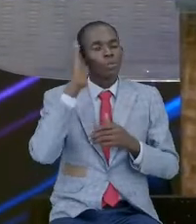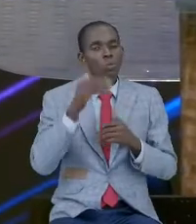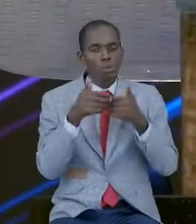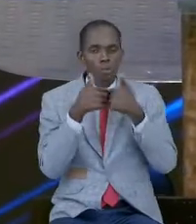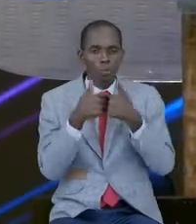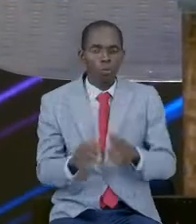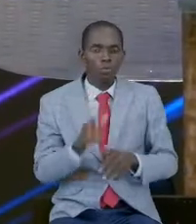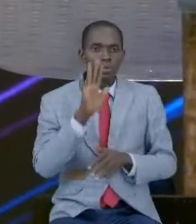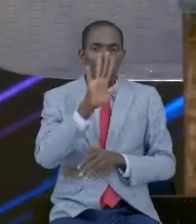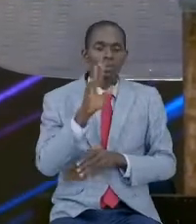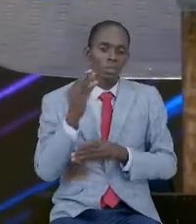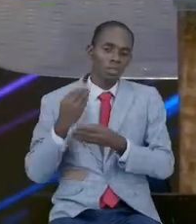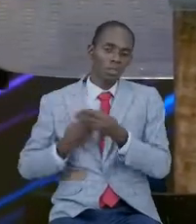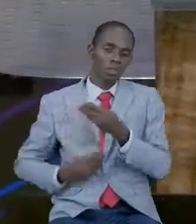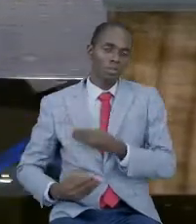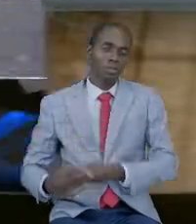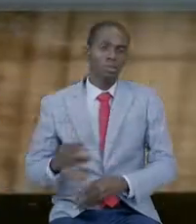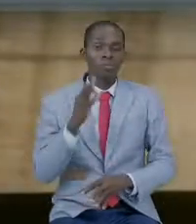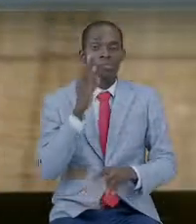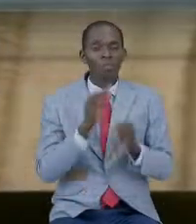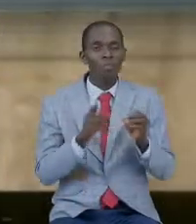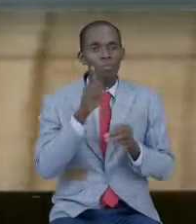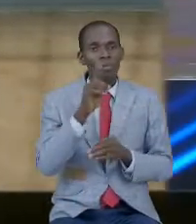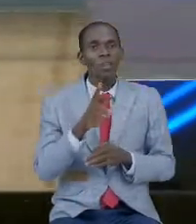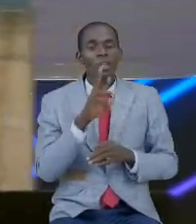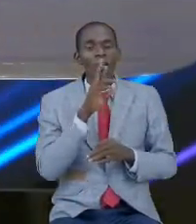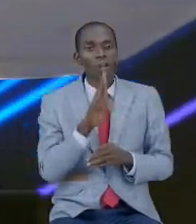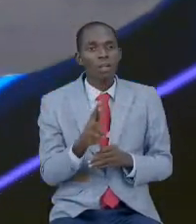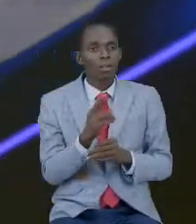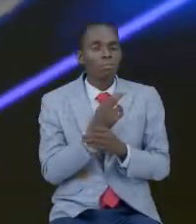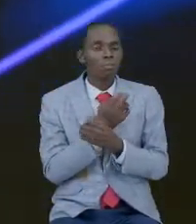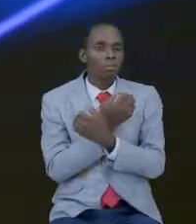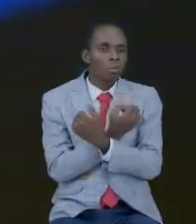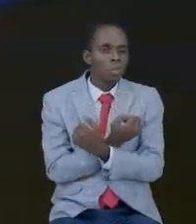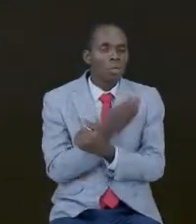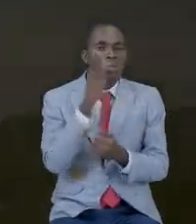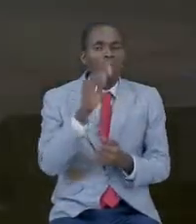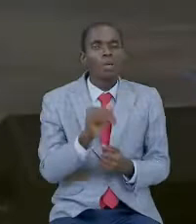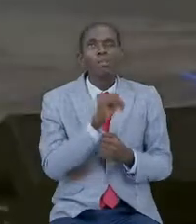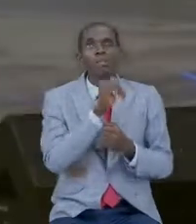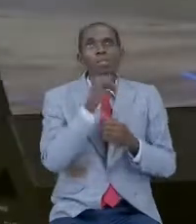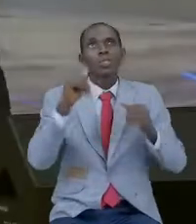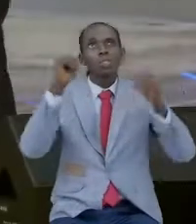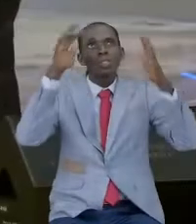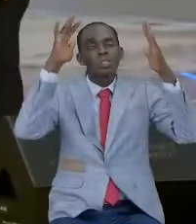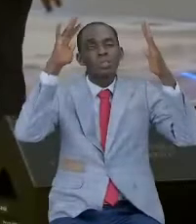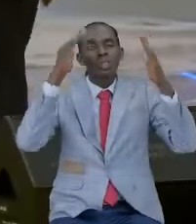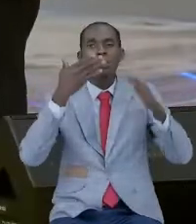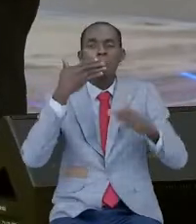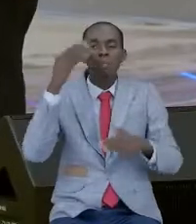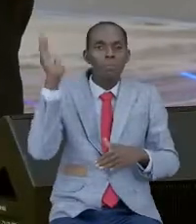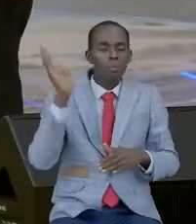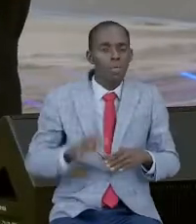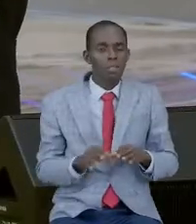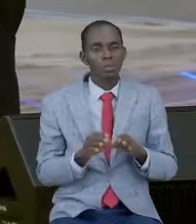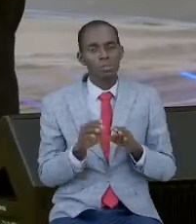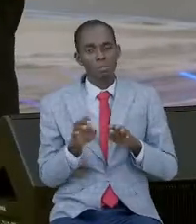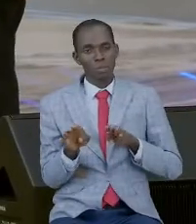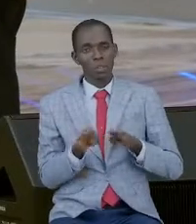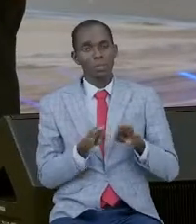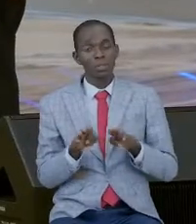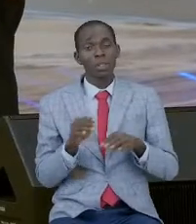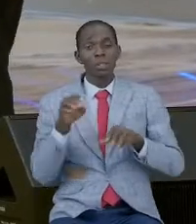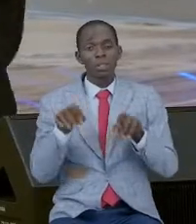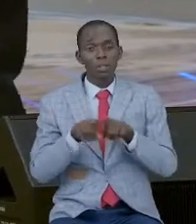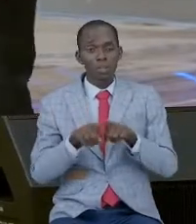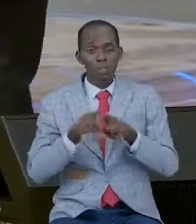inheritance. If you are bound by unexpected rascal behavior, even at